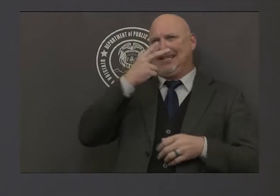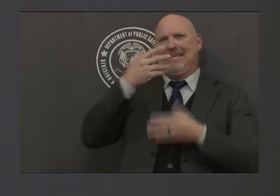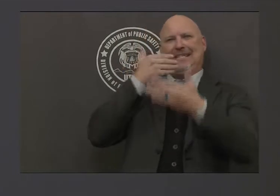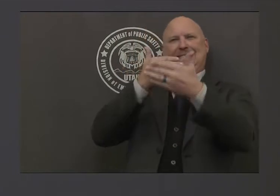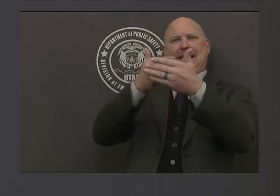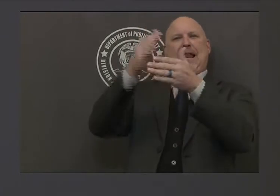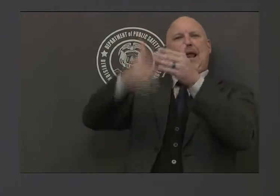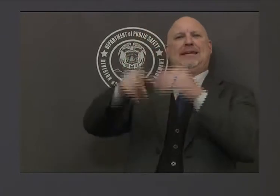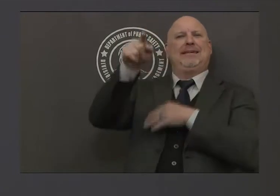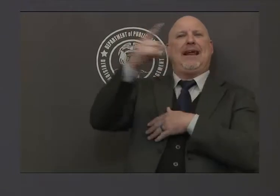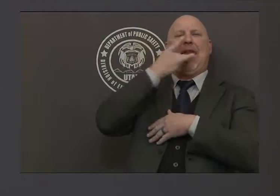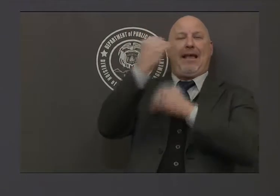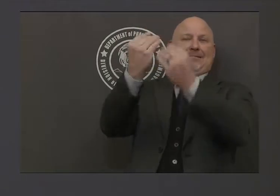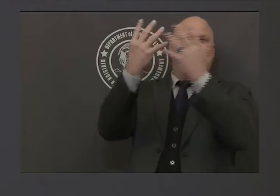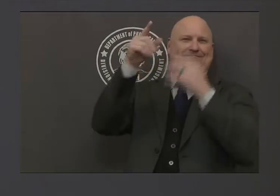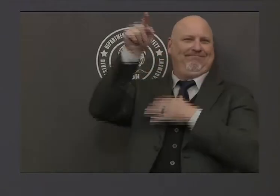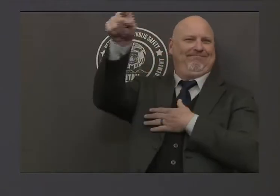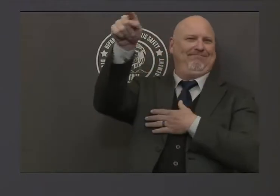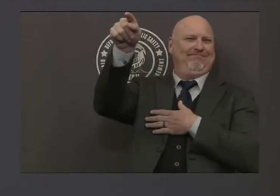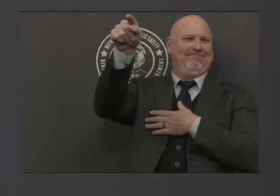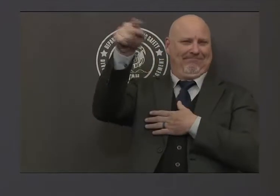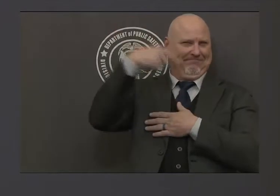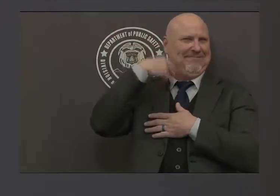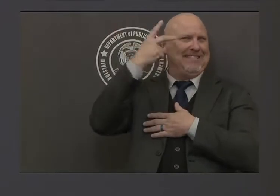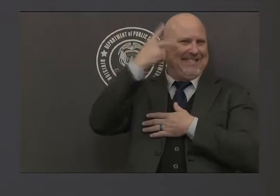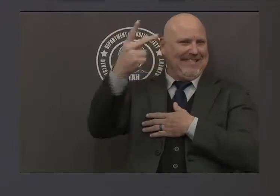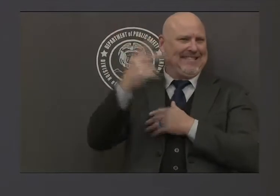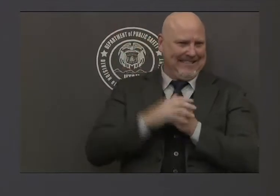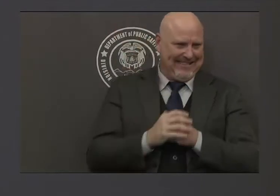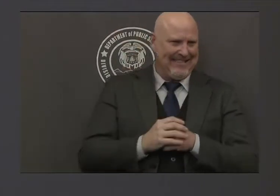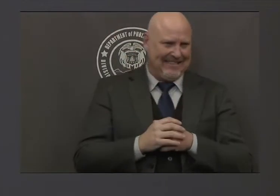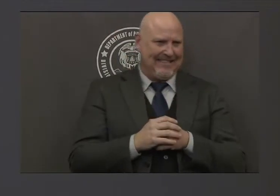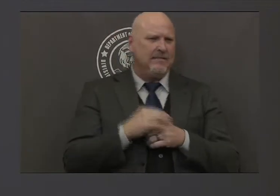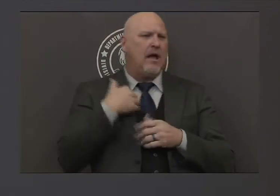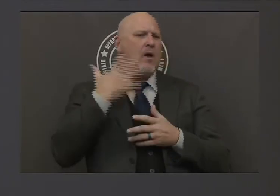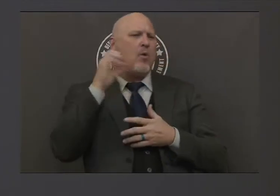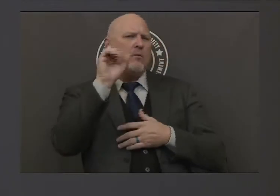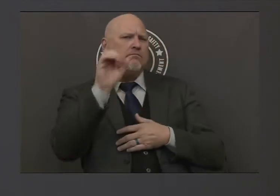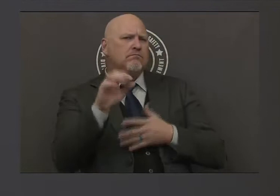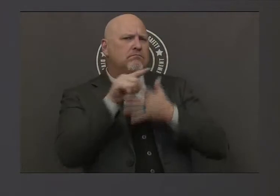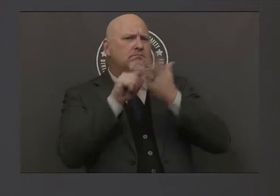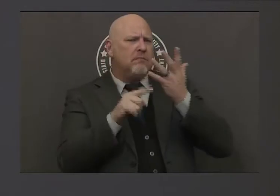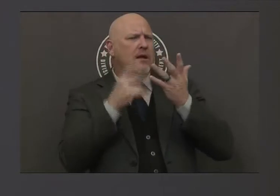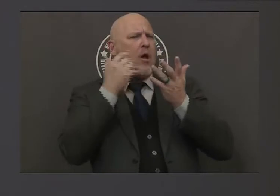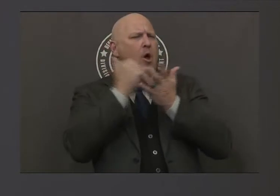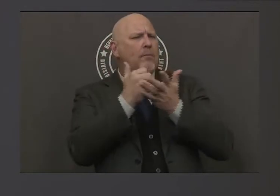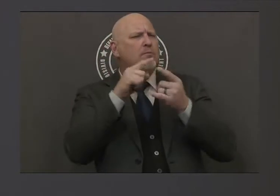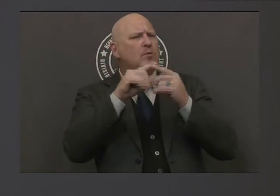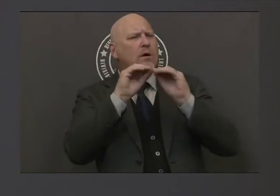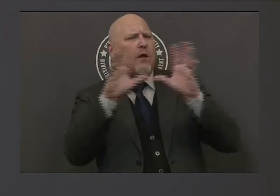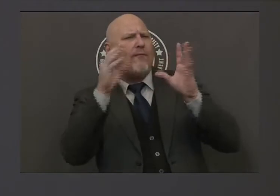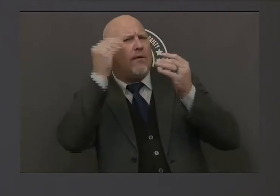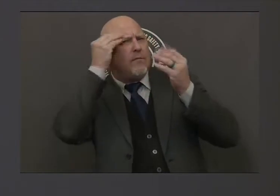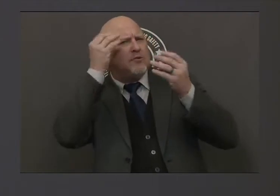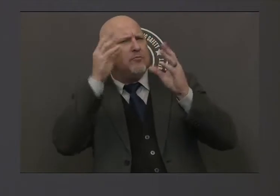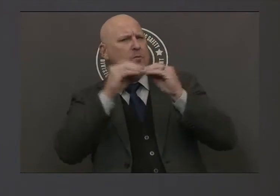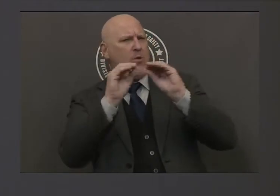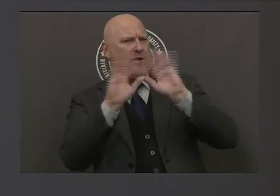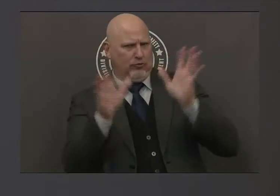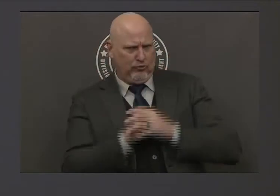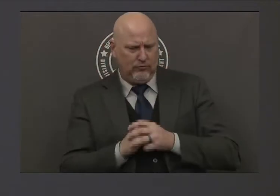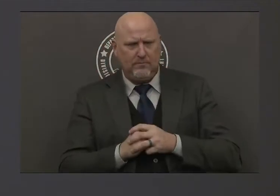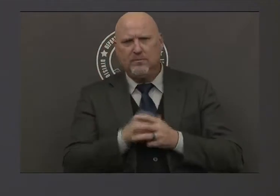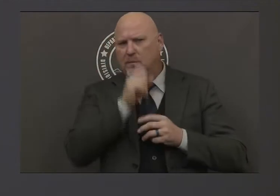So I want to provide some clarity on what is expected with the vaccine and the approval process over the next several